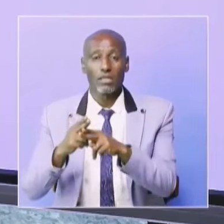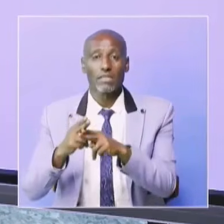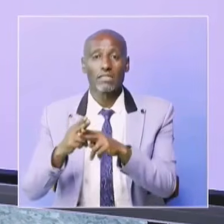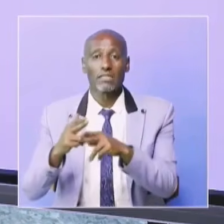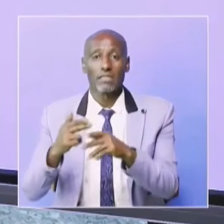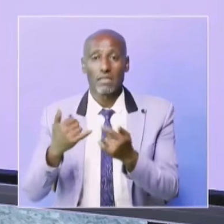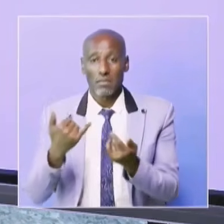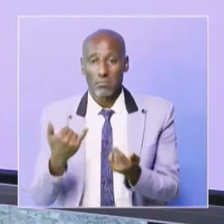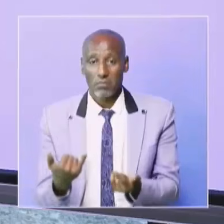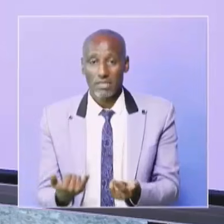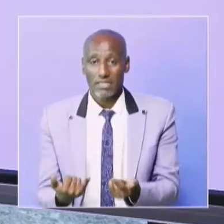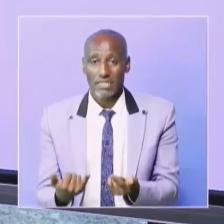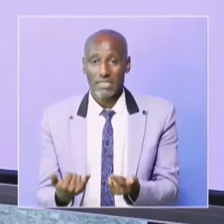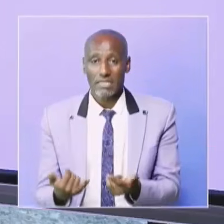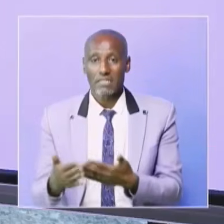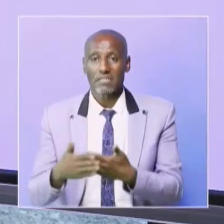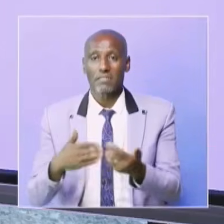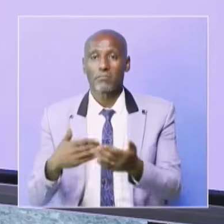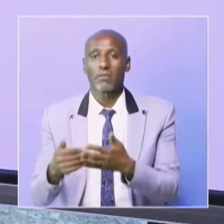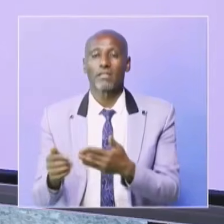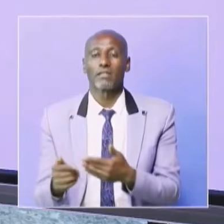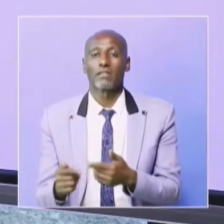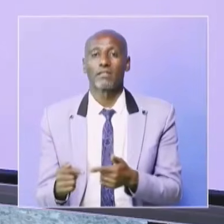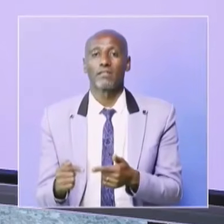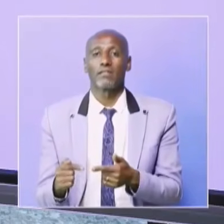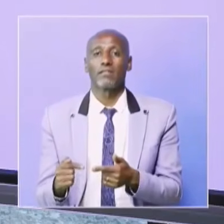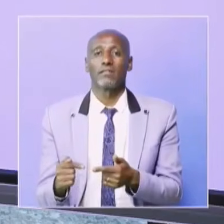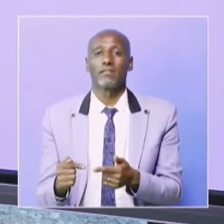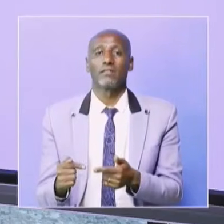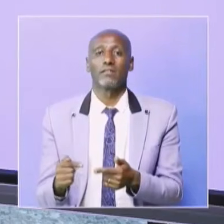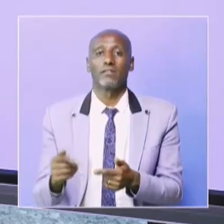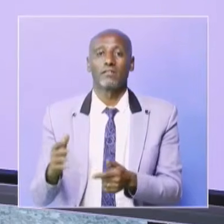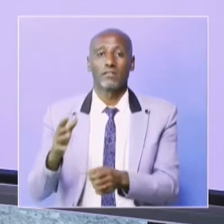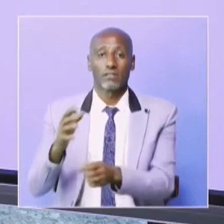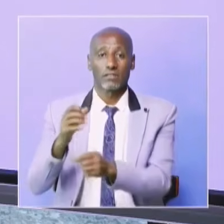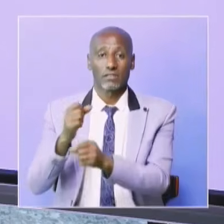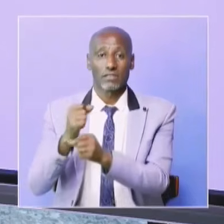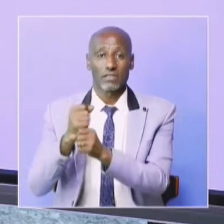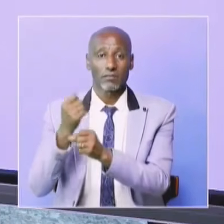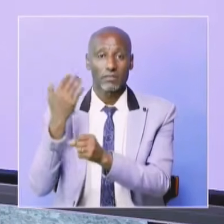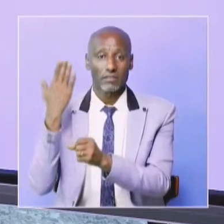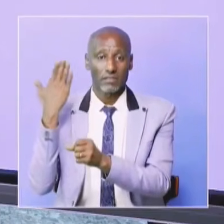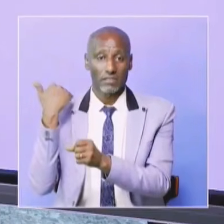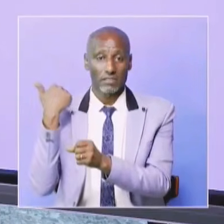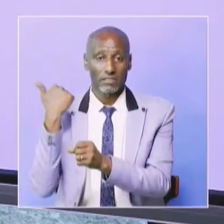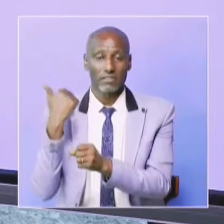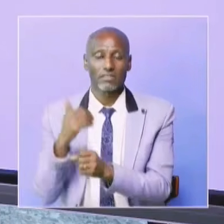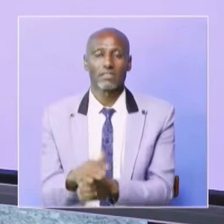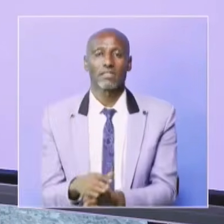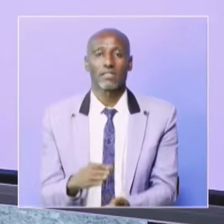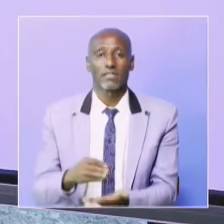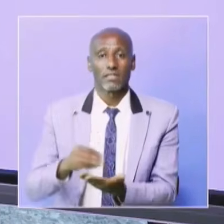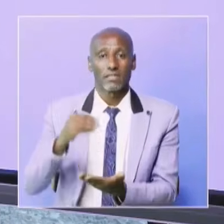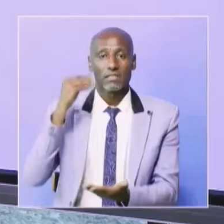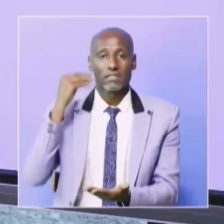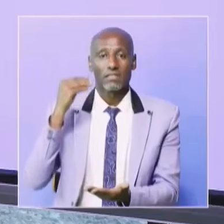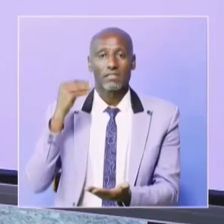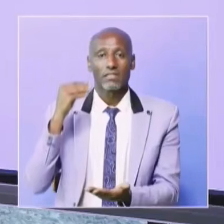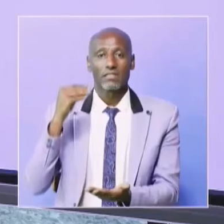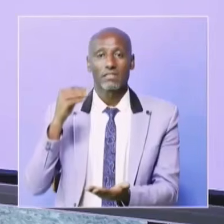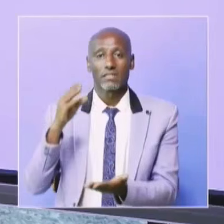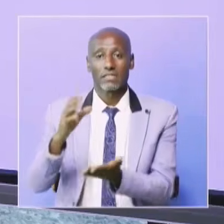we are going to start or to see today, and later on we will catch up to the other or the rest lessons. Let us see